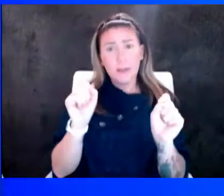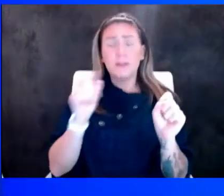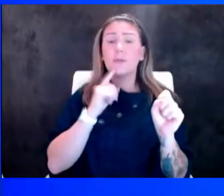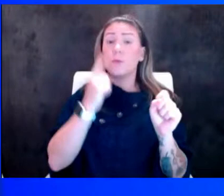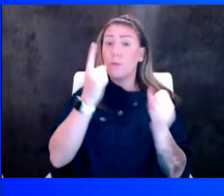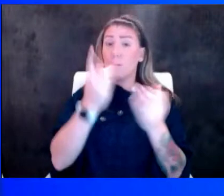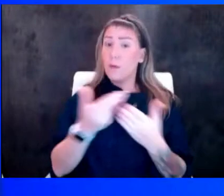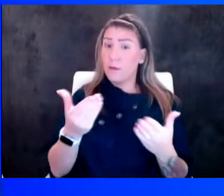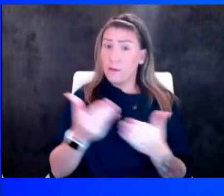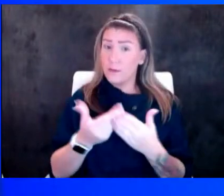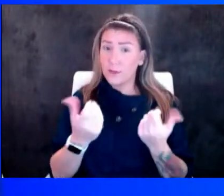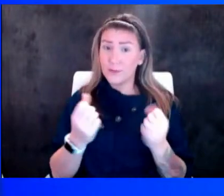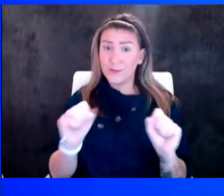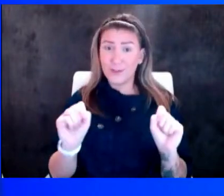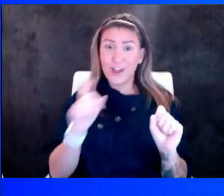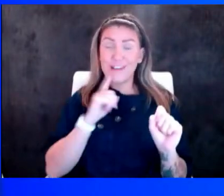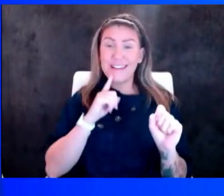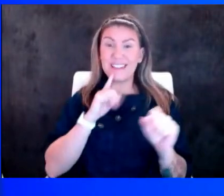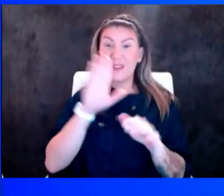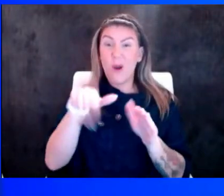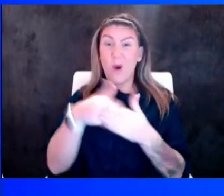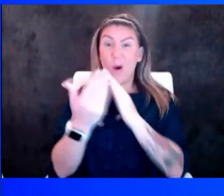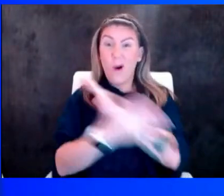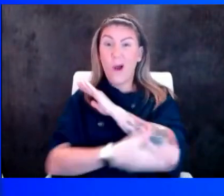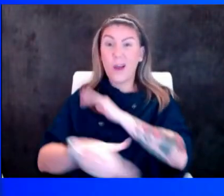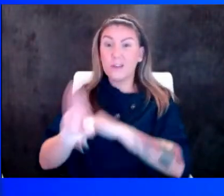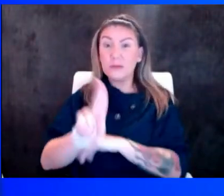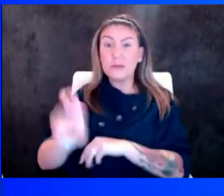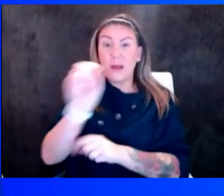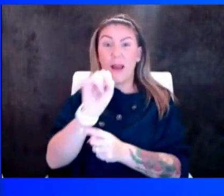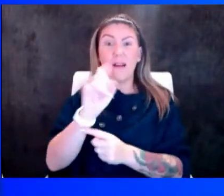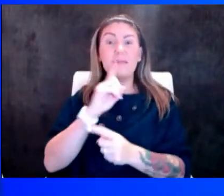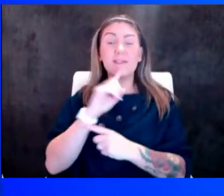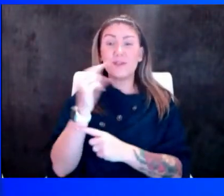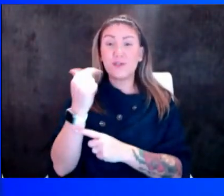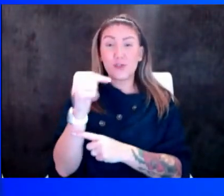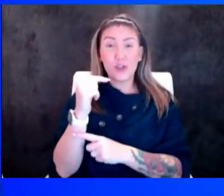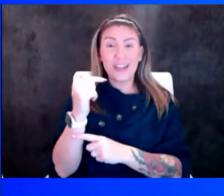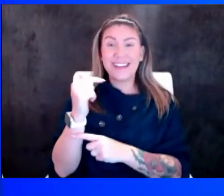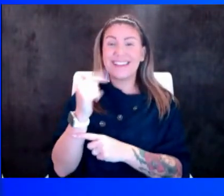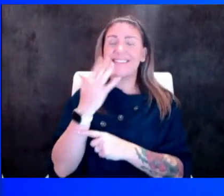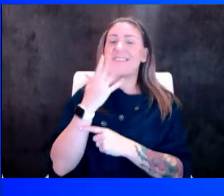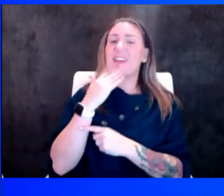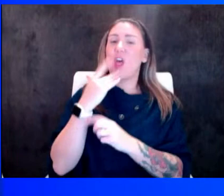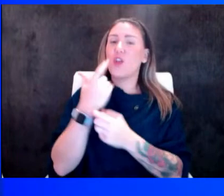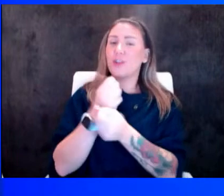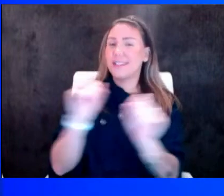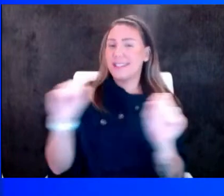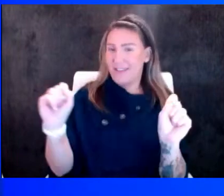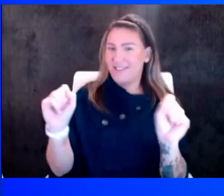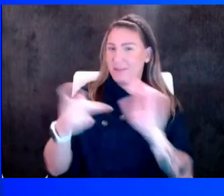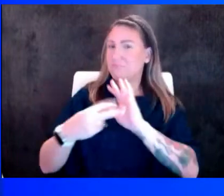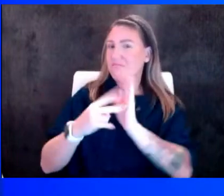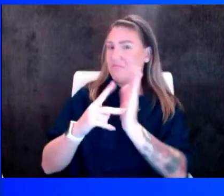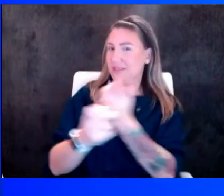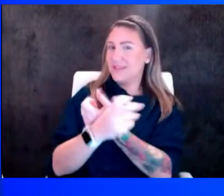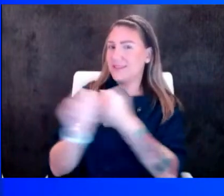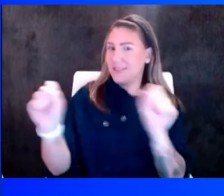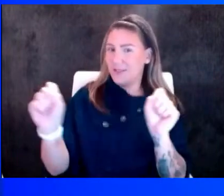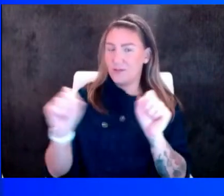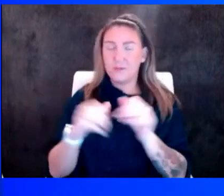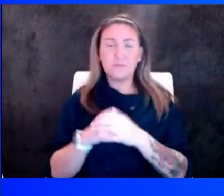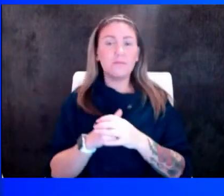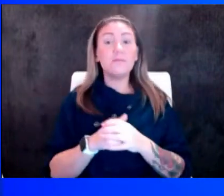the country green. And so green is the color of safety, and so you'll see that pretty regularly with that. And we are going to